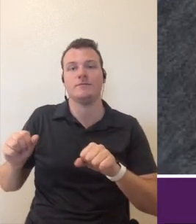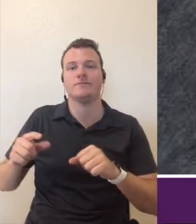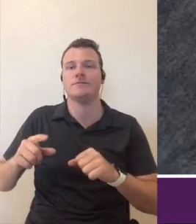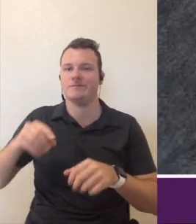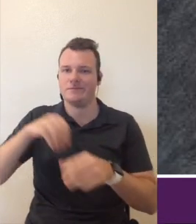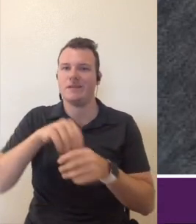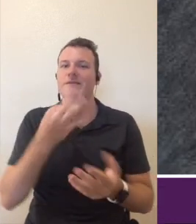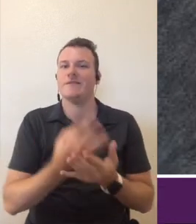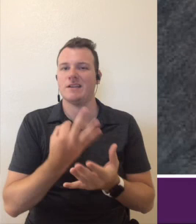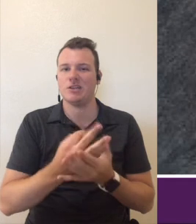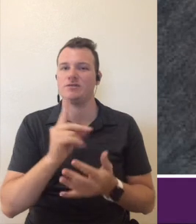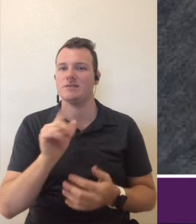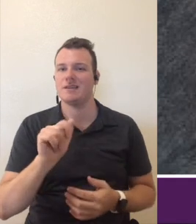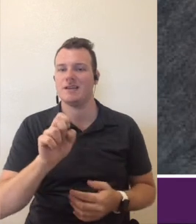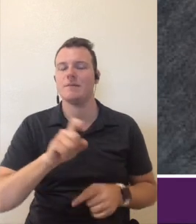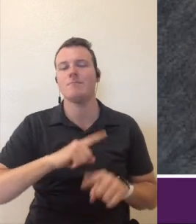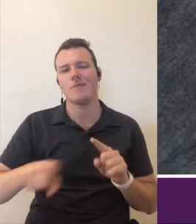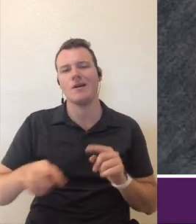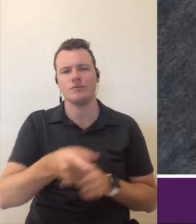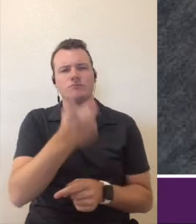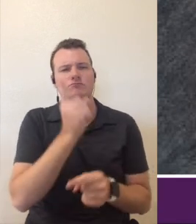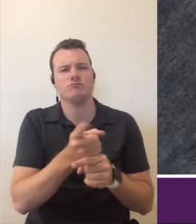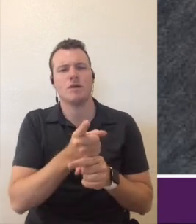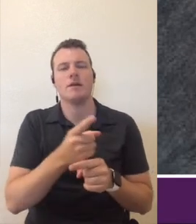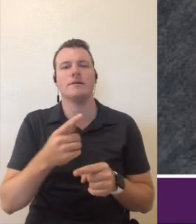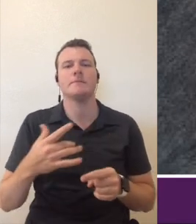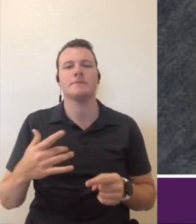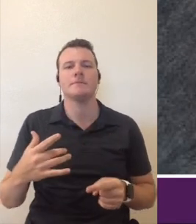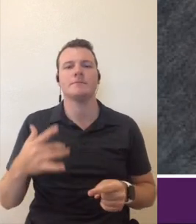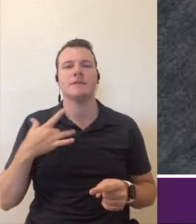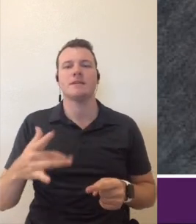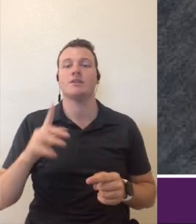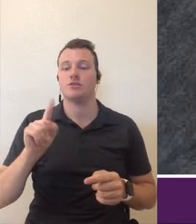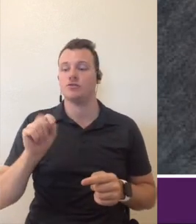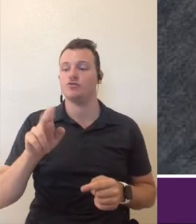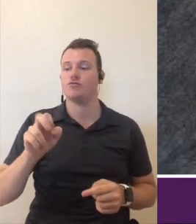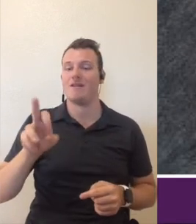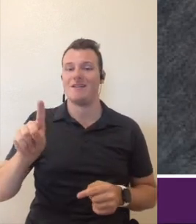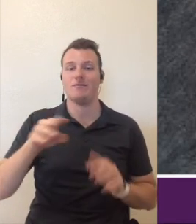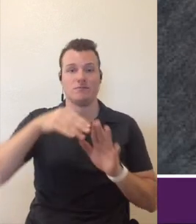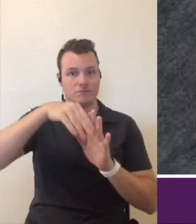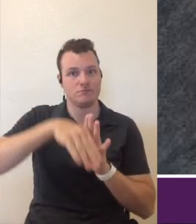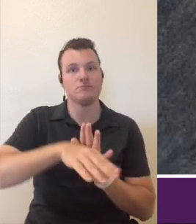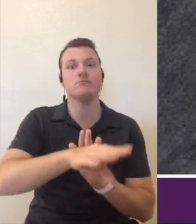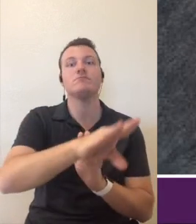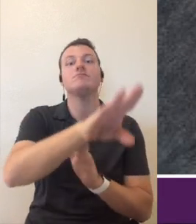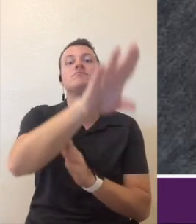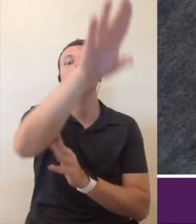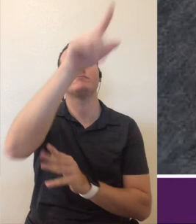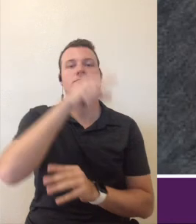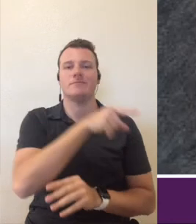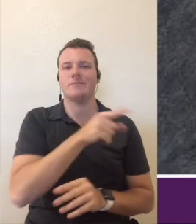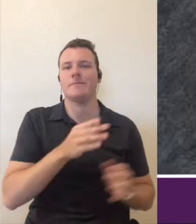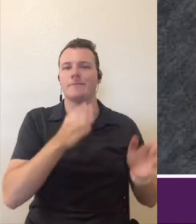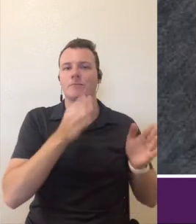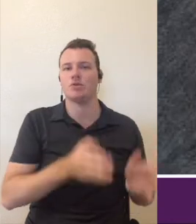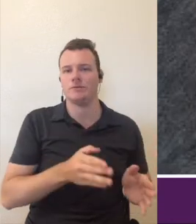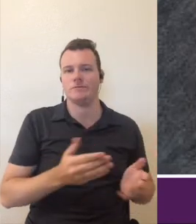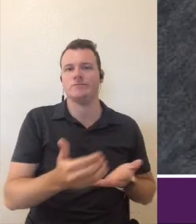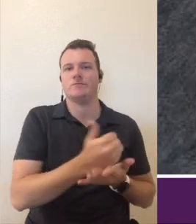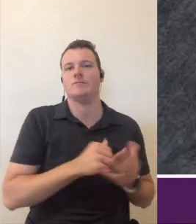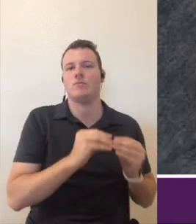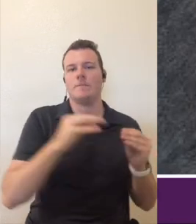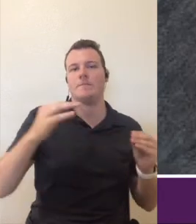or the amount of profitability is actually in the financial data, but you're right, the overall trend is going to push